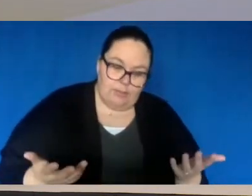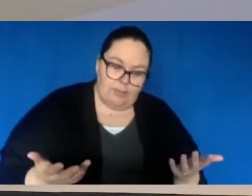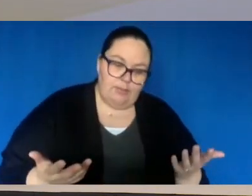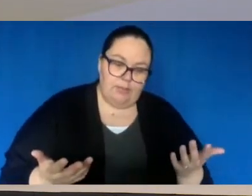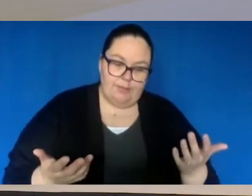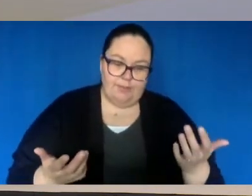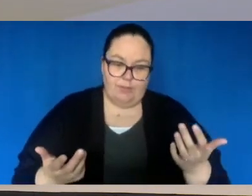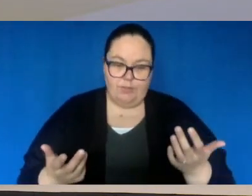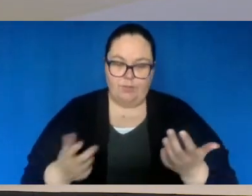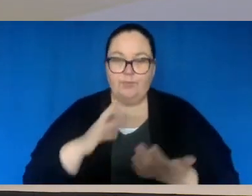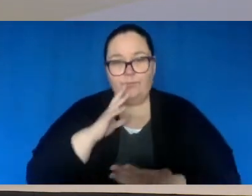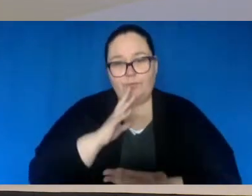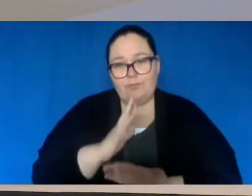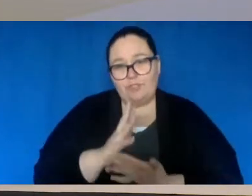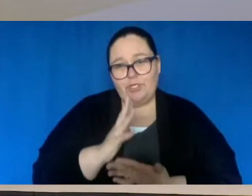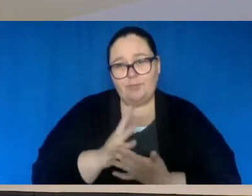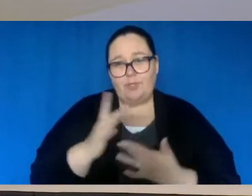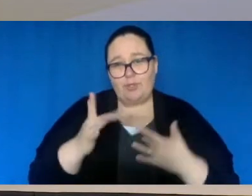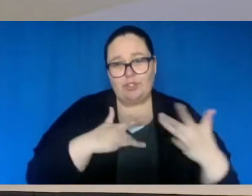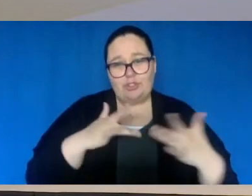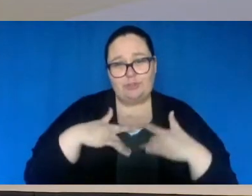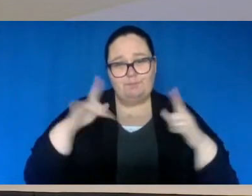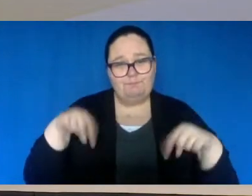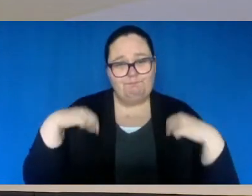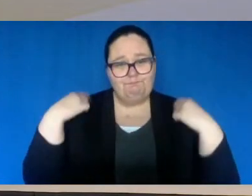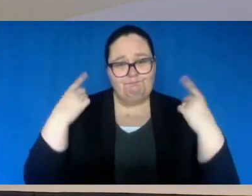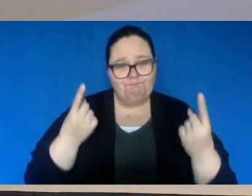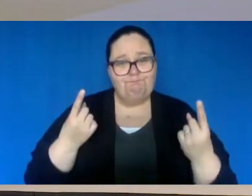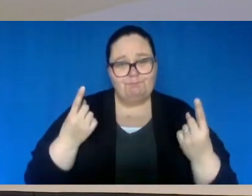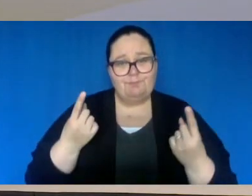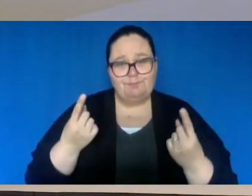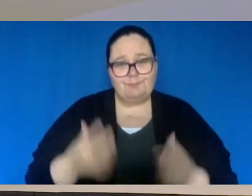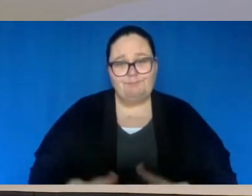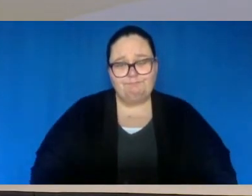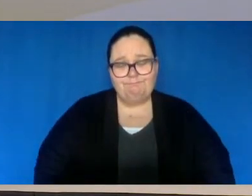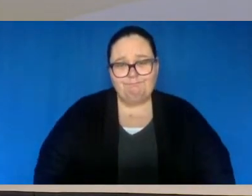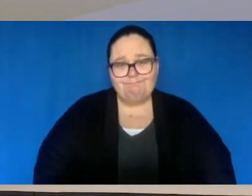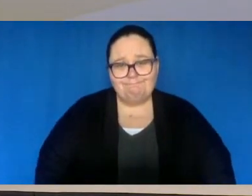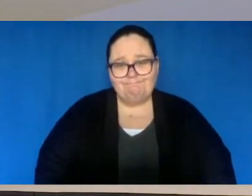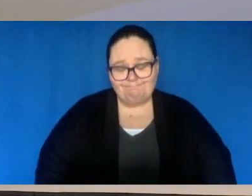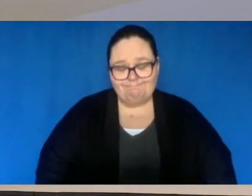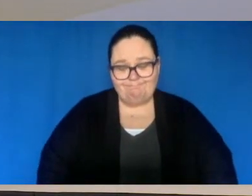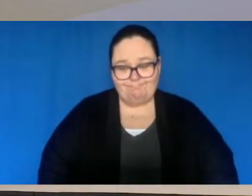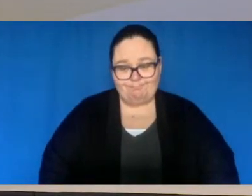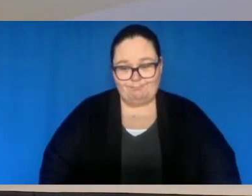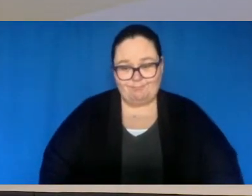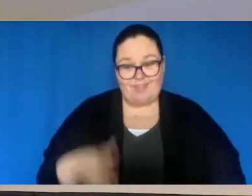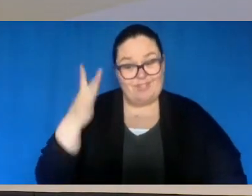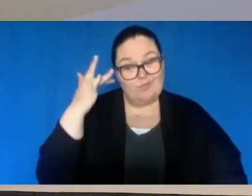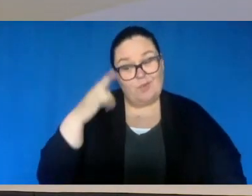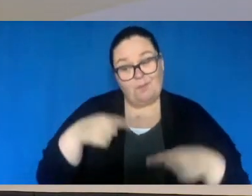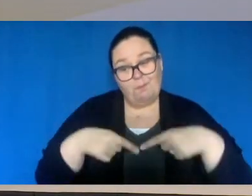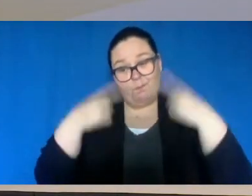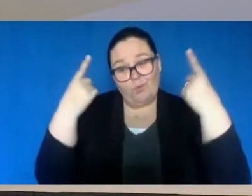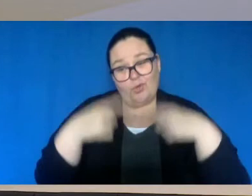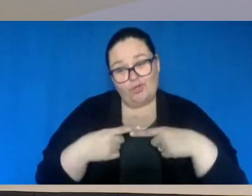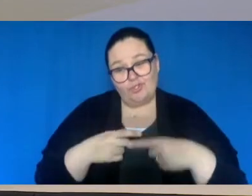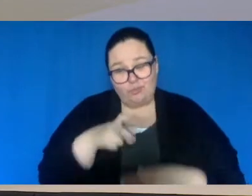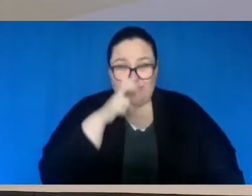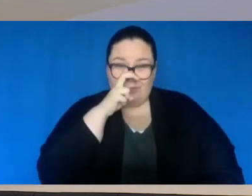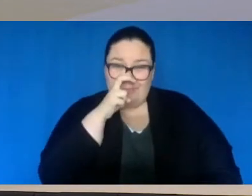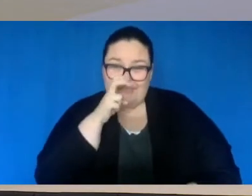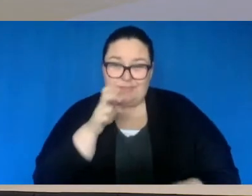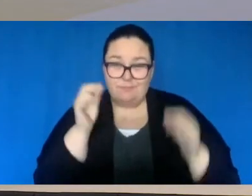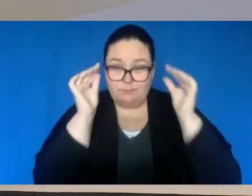our concern for some time. It's also why we've kept our border measures in place.